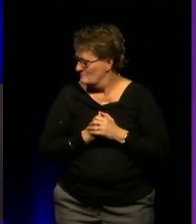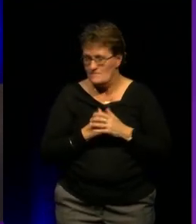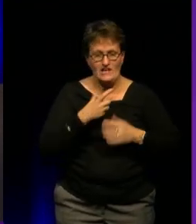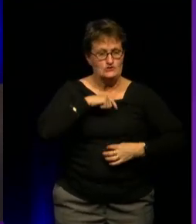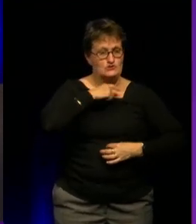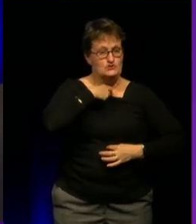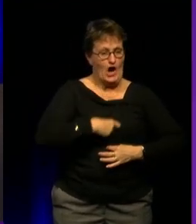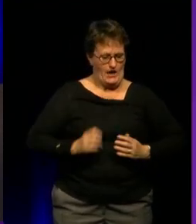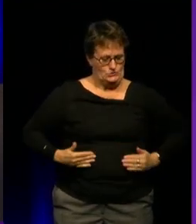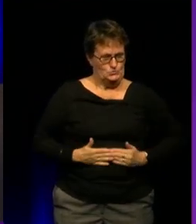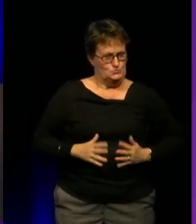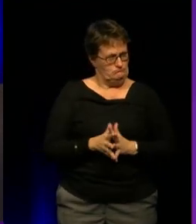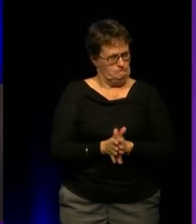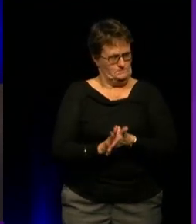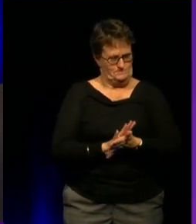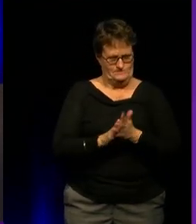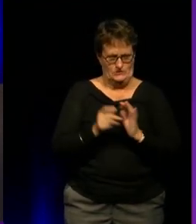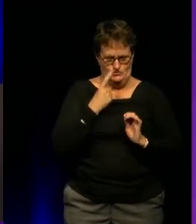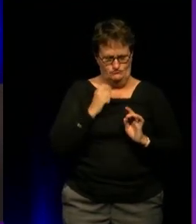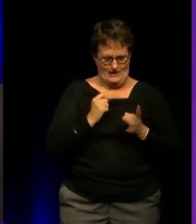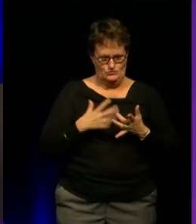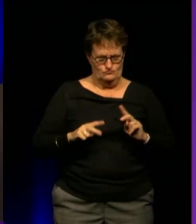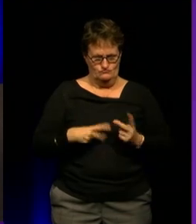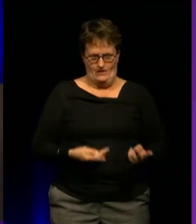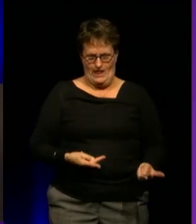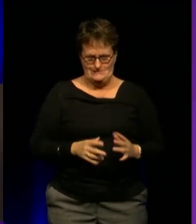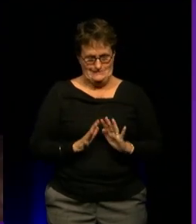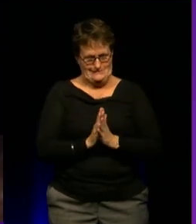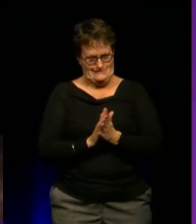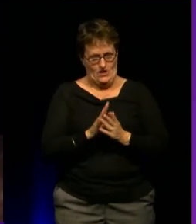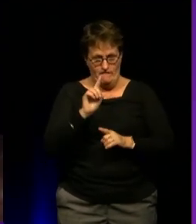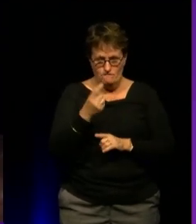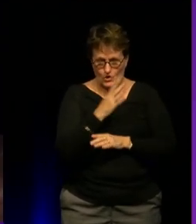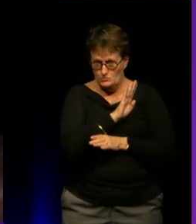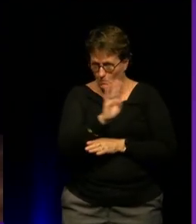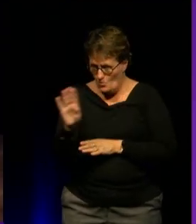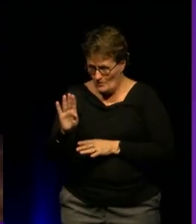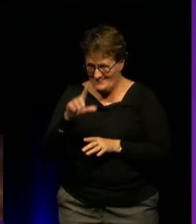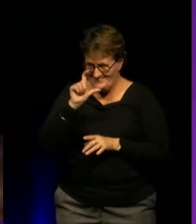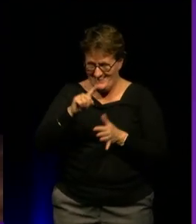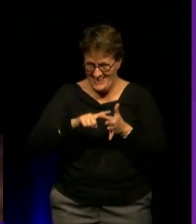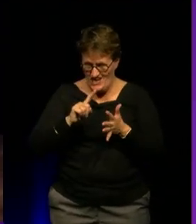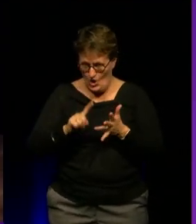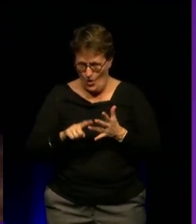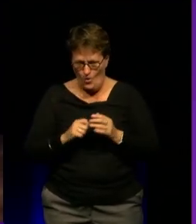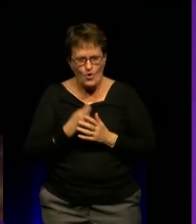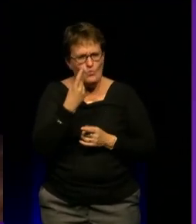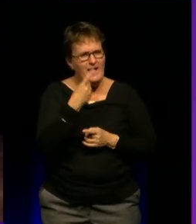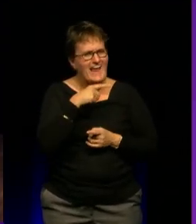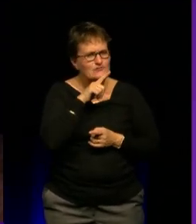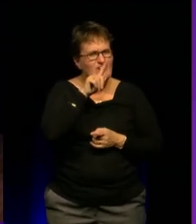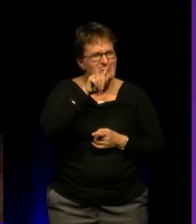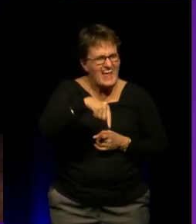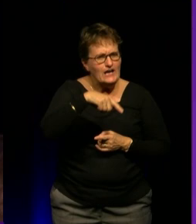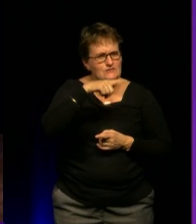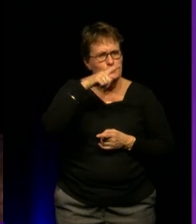up and just try to get just to relax, but he was nervous. His first board meeting as CEO, 100,000 employee company. Mm.